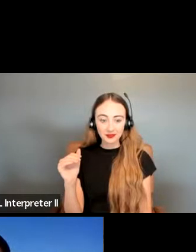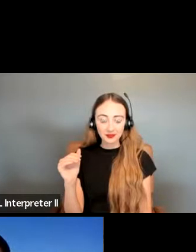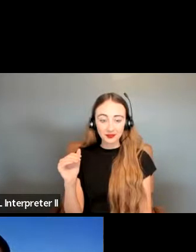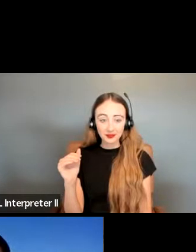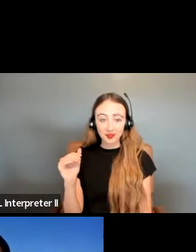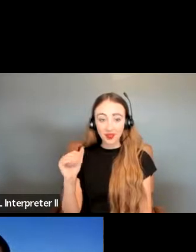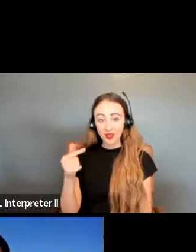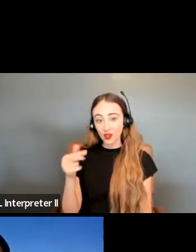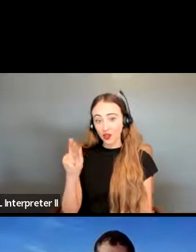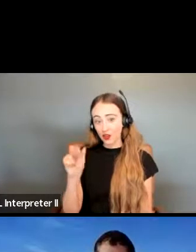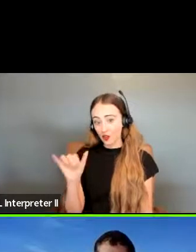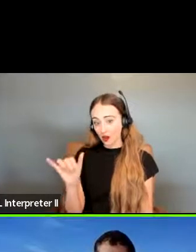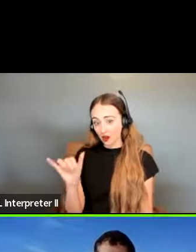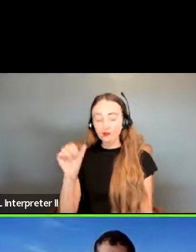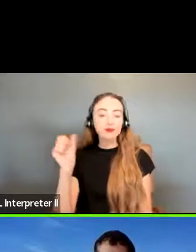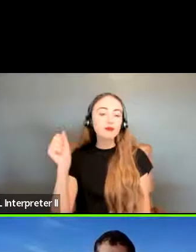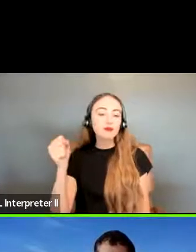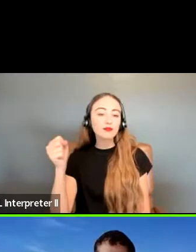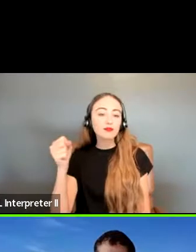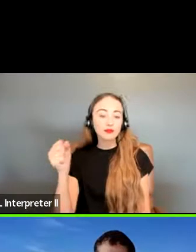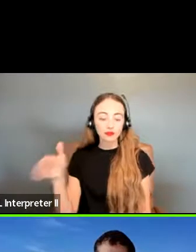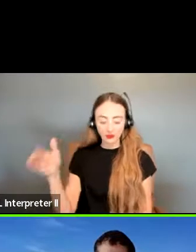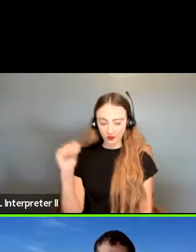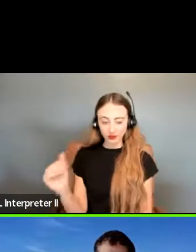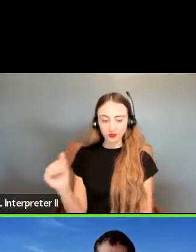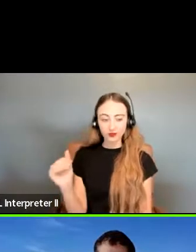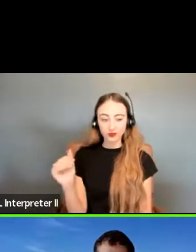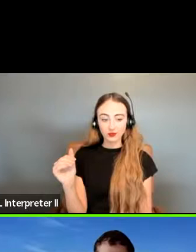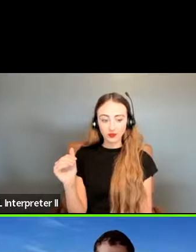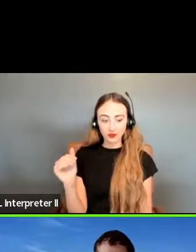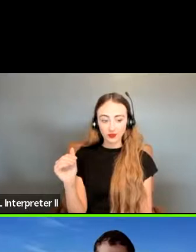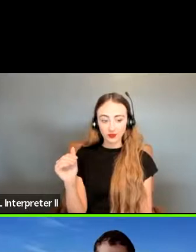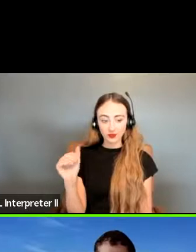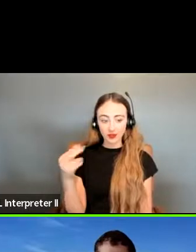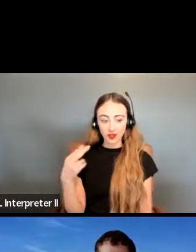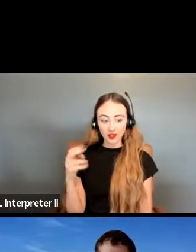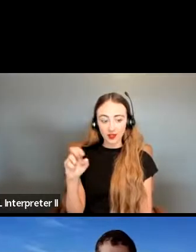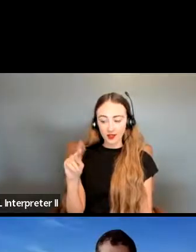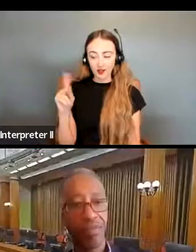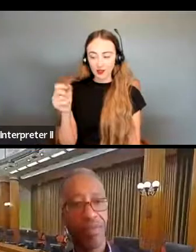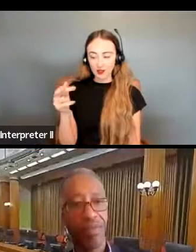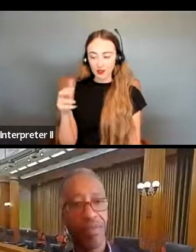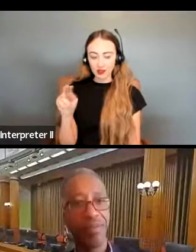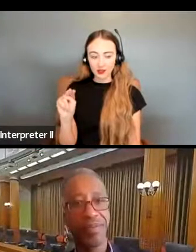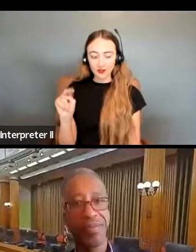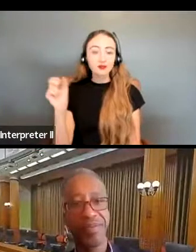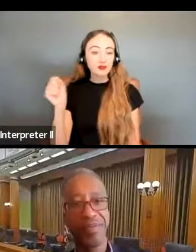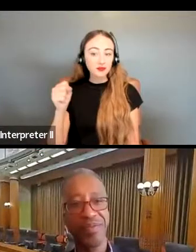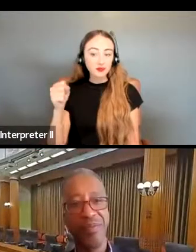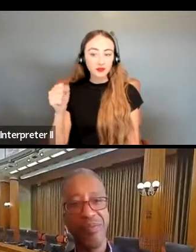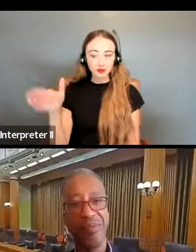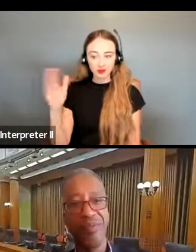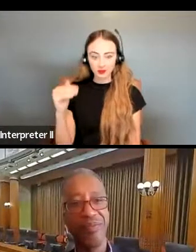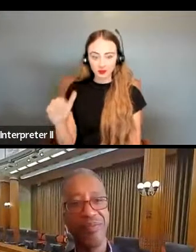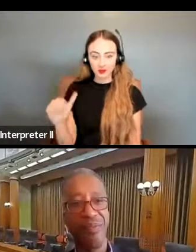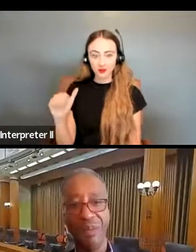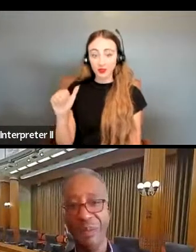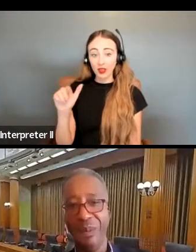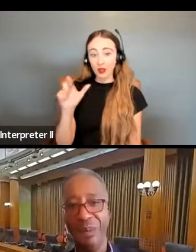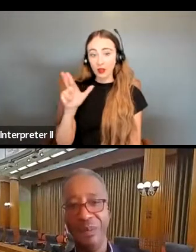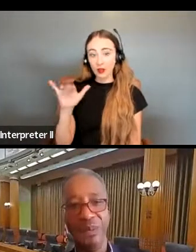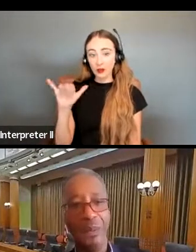Councilmember Gray. Yes. Councilmember Gray votes yes. Councilmember Henderson. Yes. Councilmember Henderson votes yes. Councilmember Louis